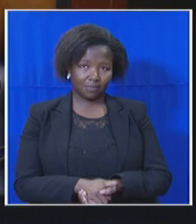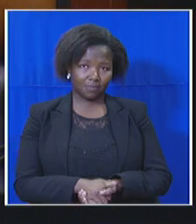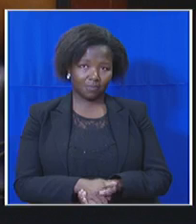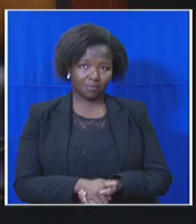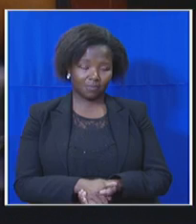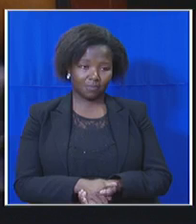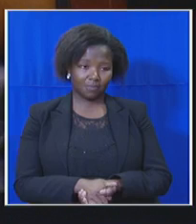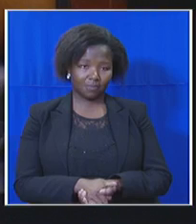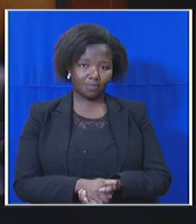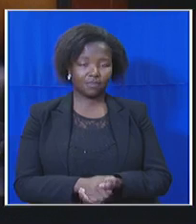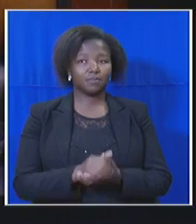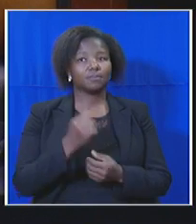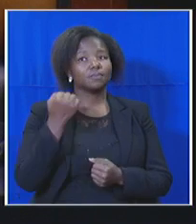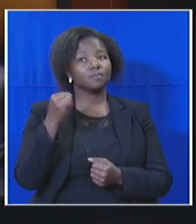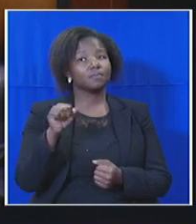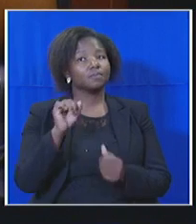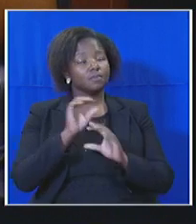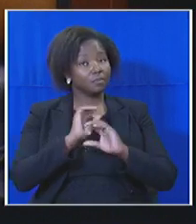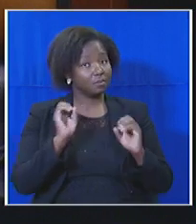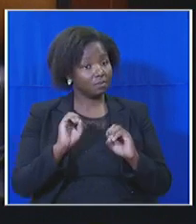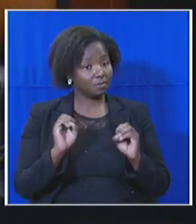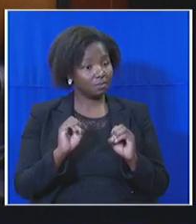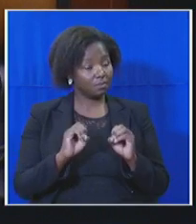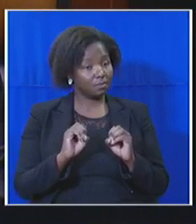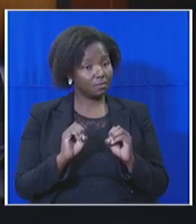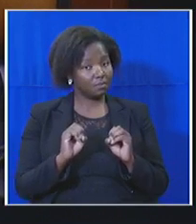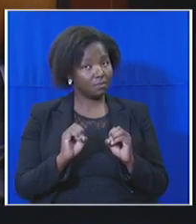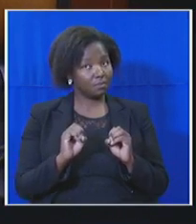If there are no objections, I put the motion.